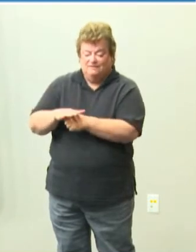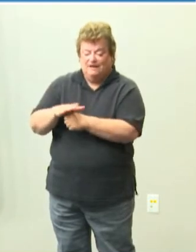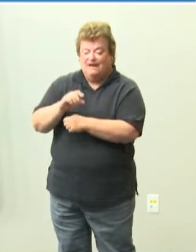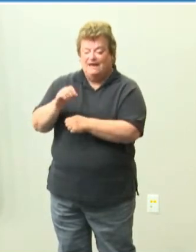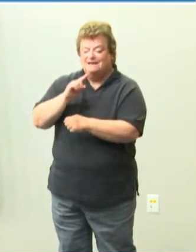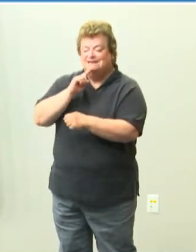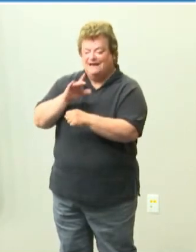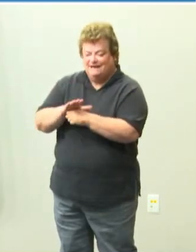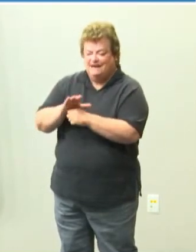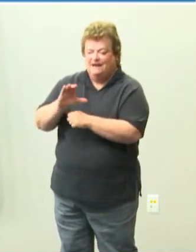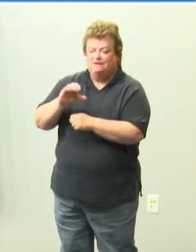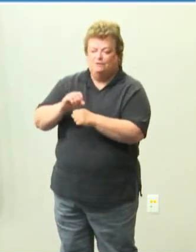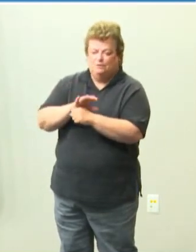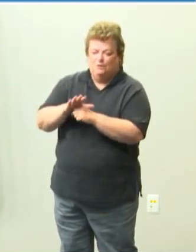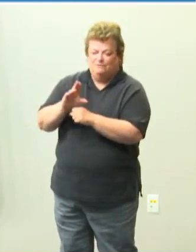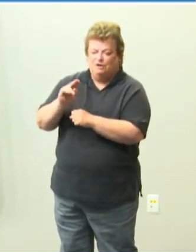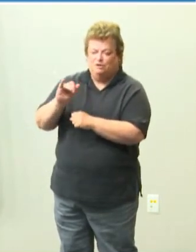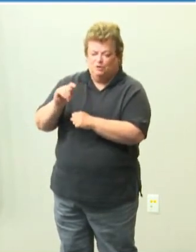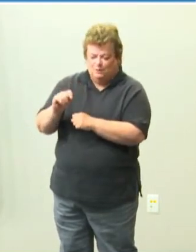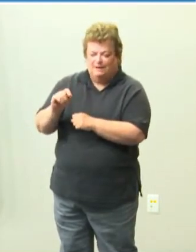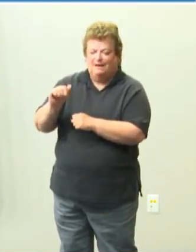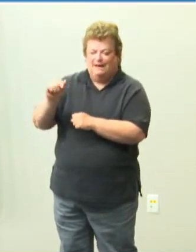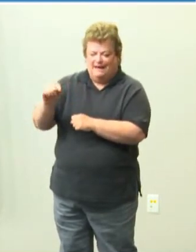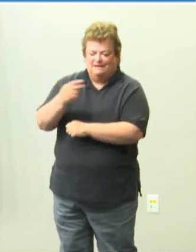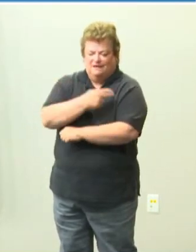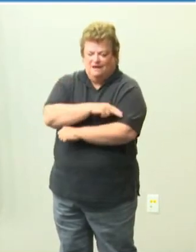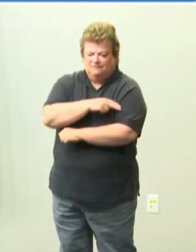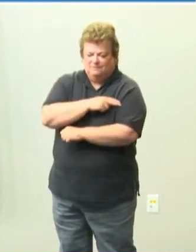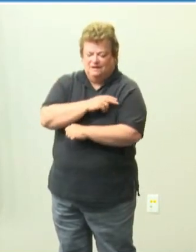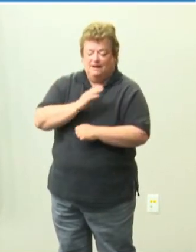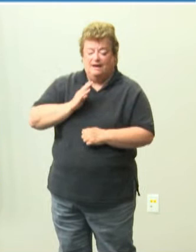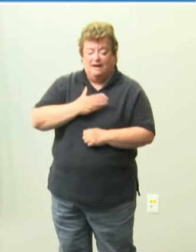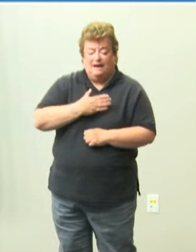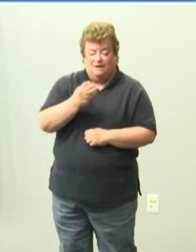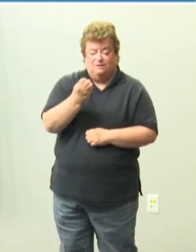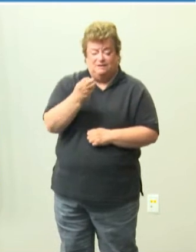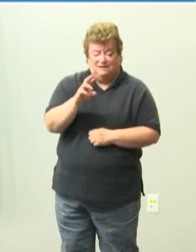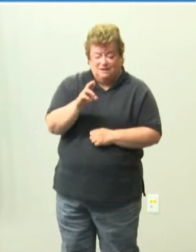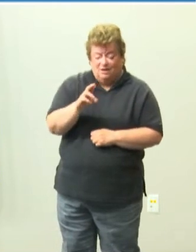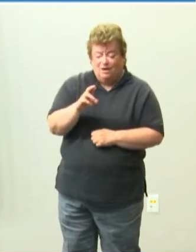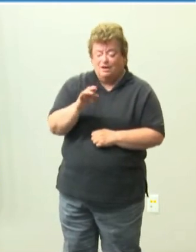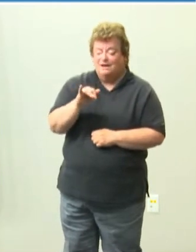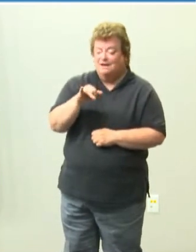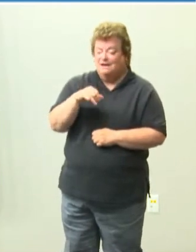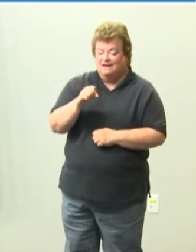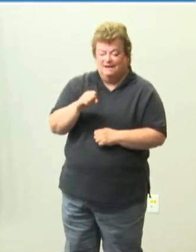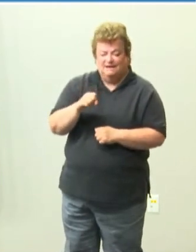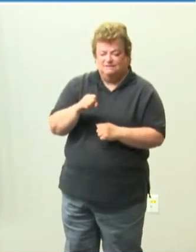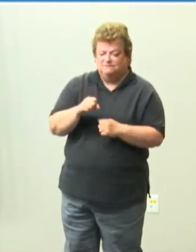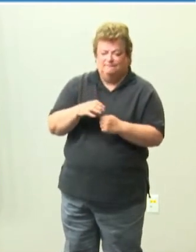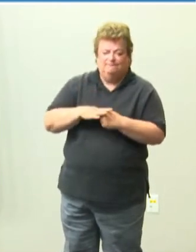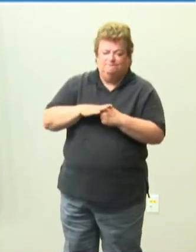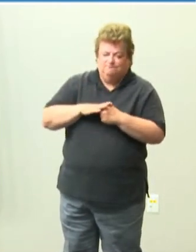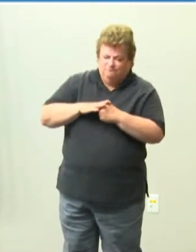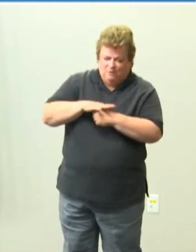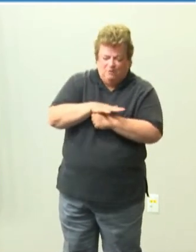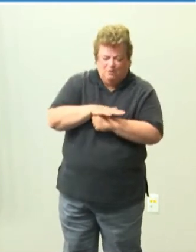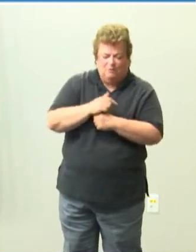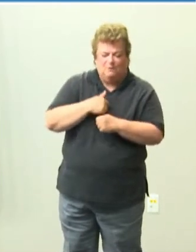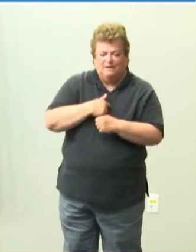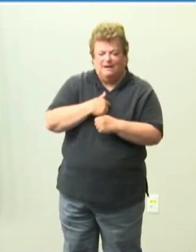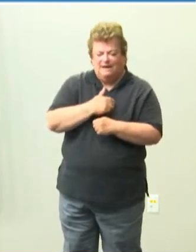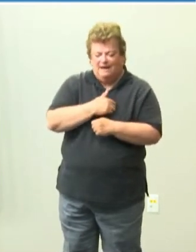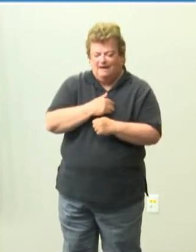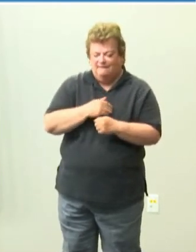unit at the hospital. Our ER, as Director Lopez mentioned, is bursting at the seams. We are seeing record numbers of